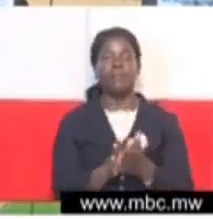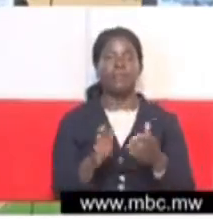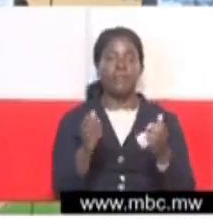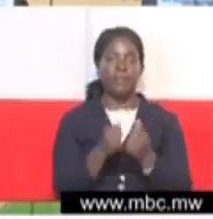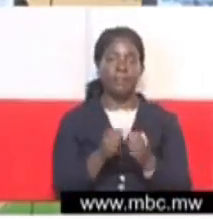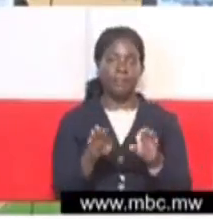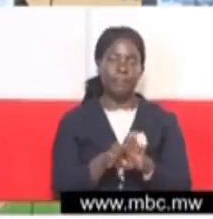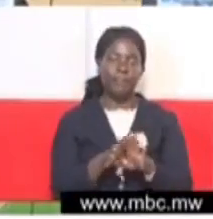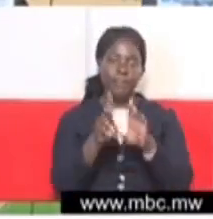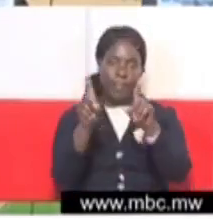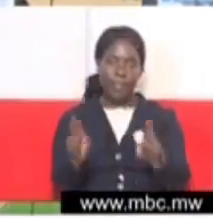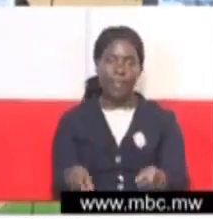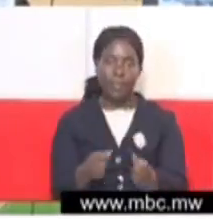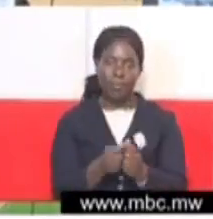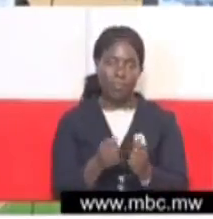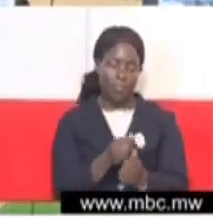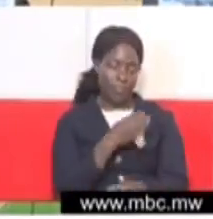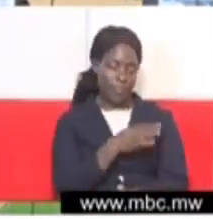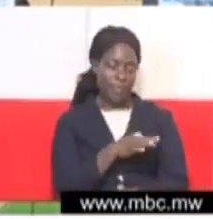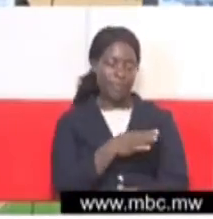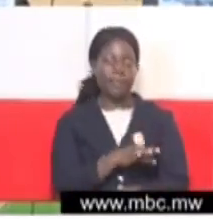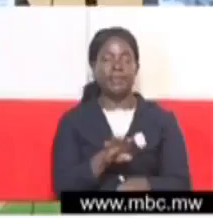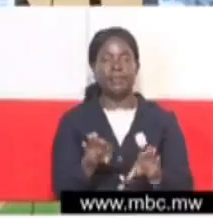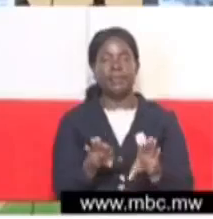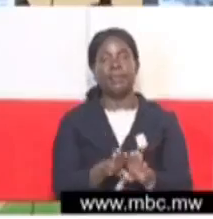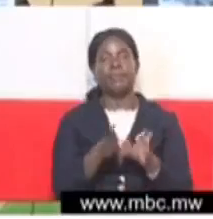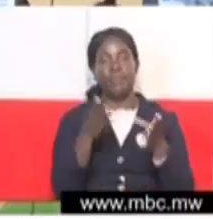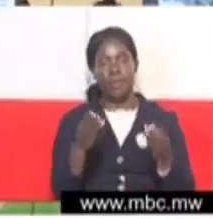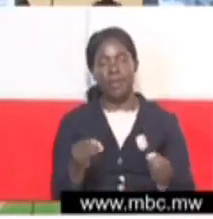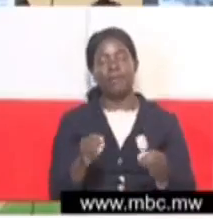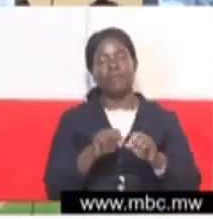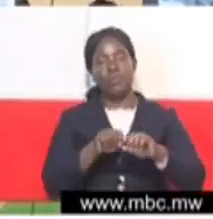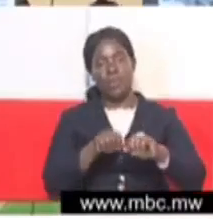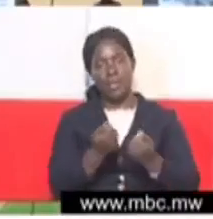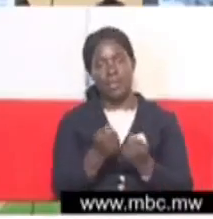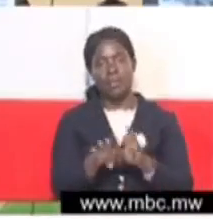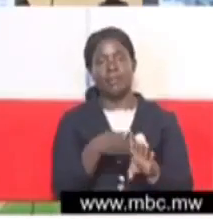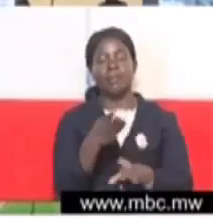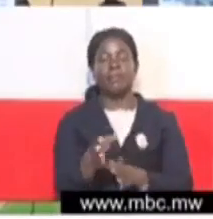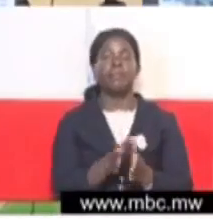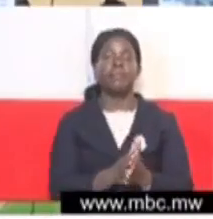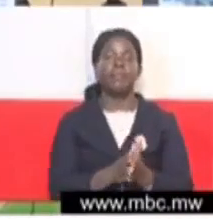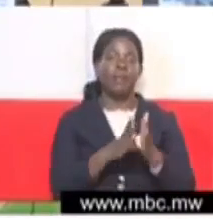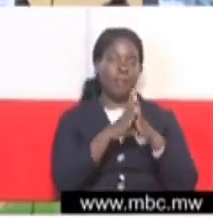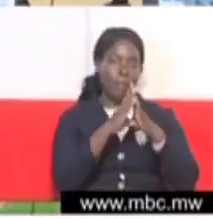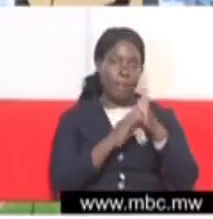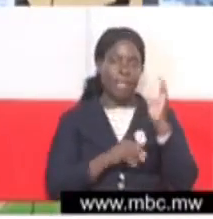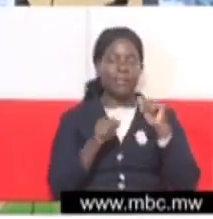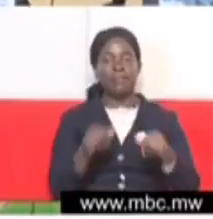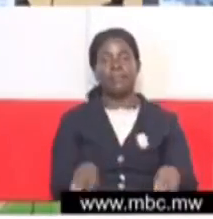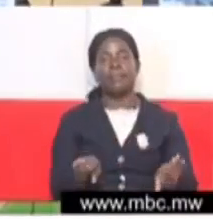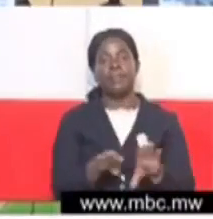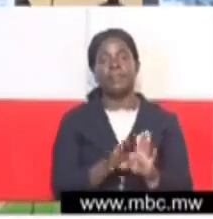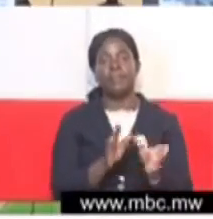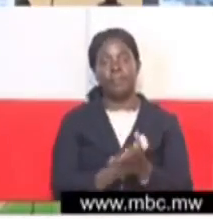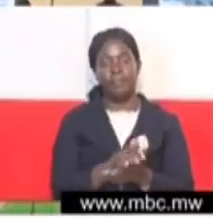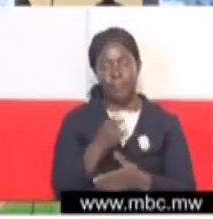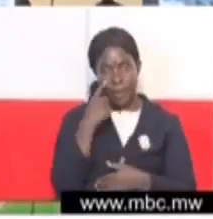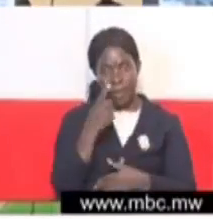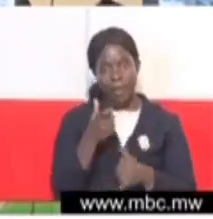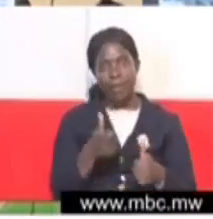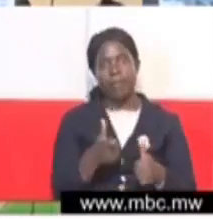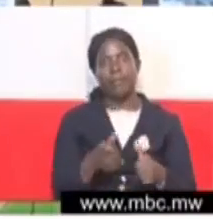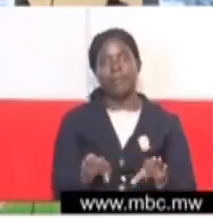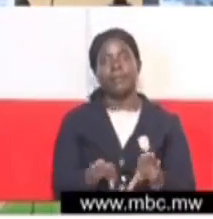people benefiting from just having tourism. And so this month, what excites us the most is that it